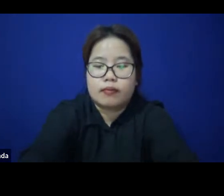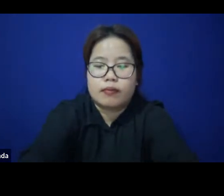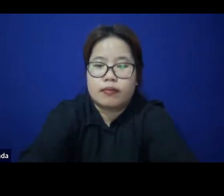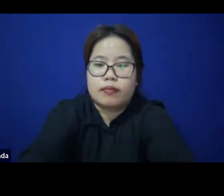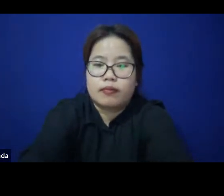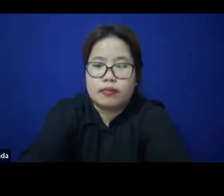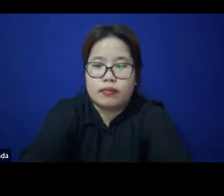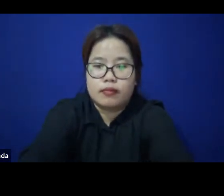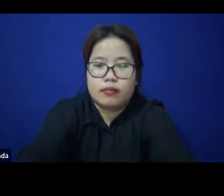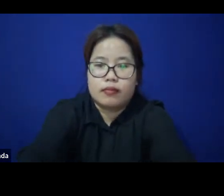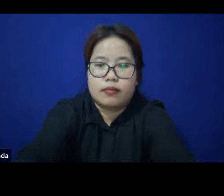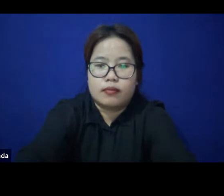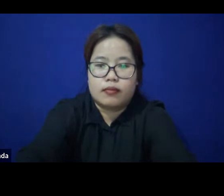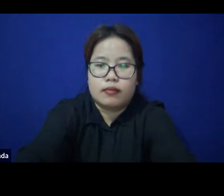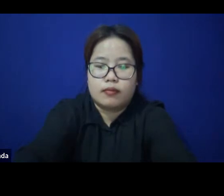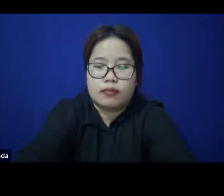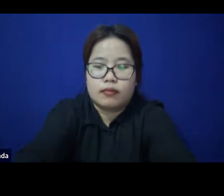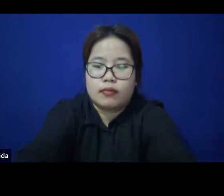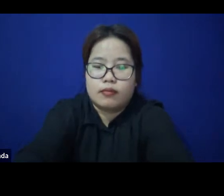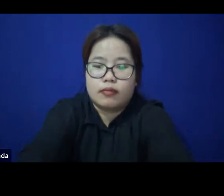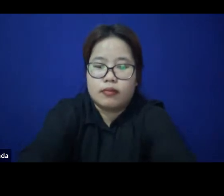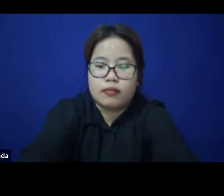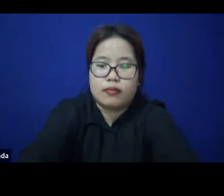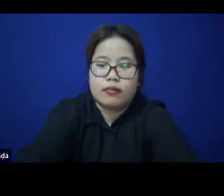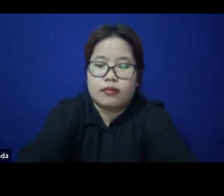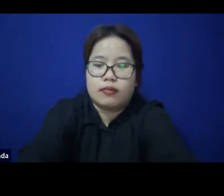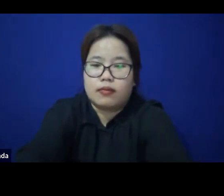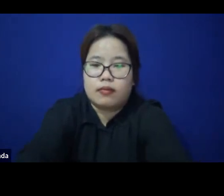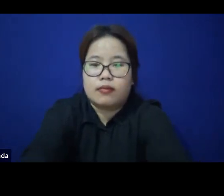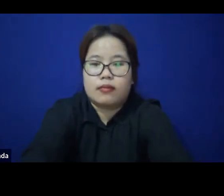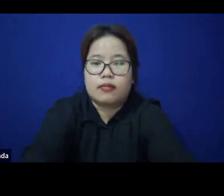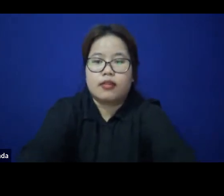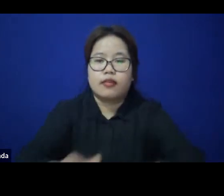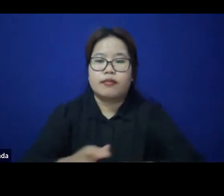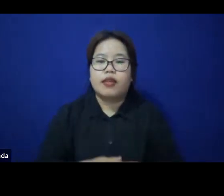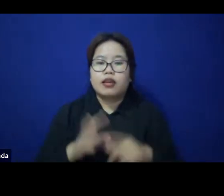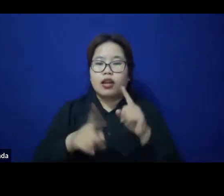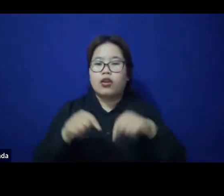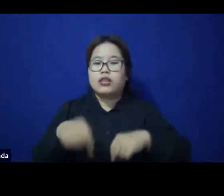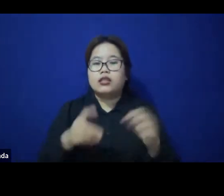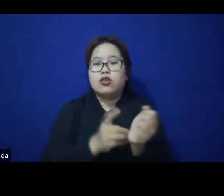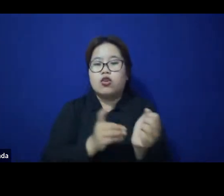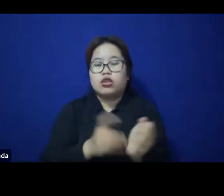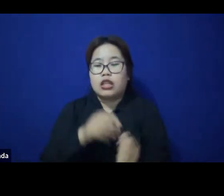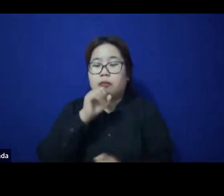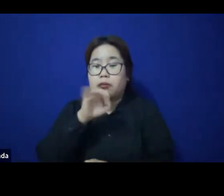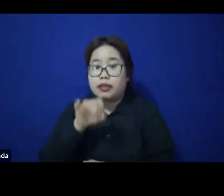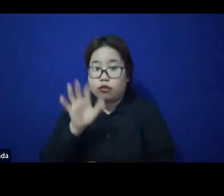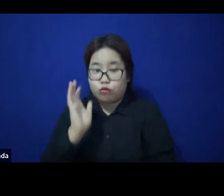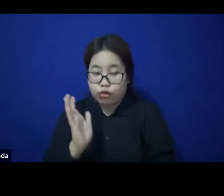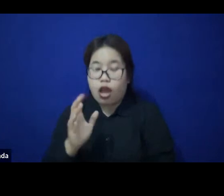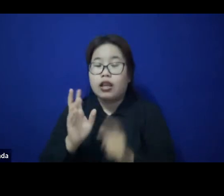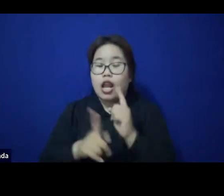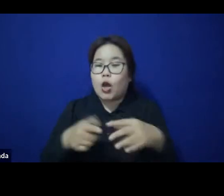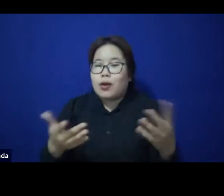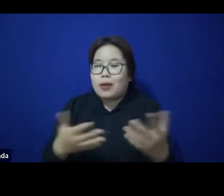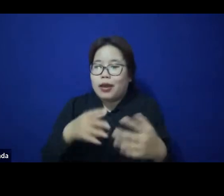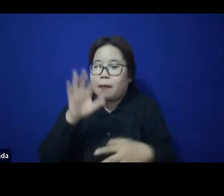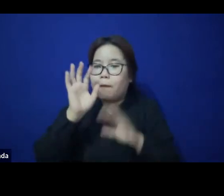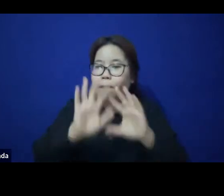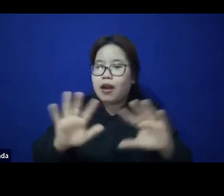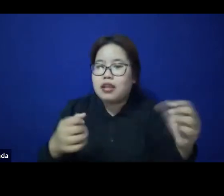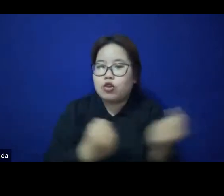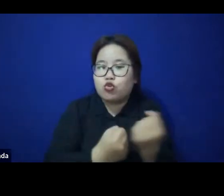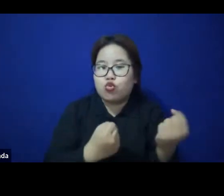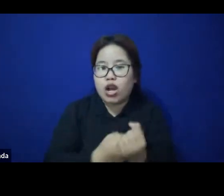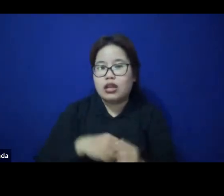And, you know, the doctor was registering that more support was needed and more support would